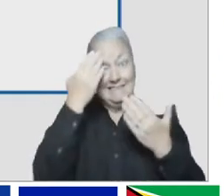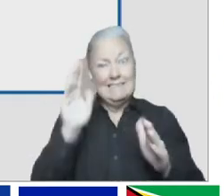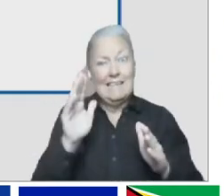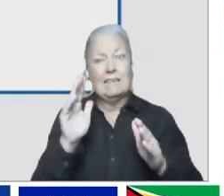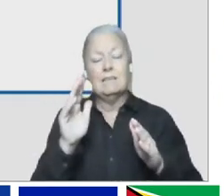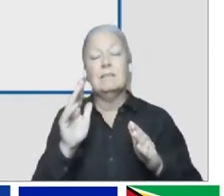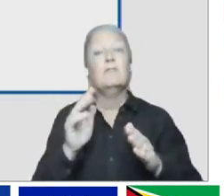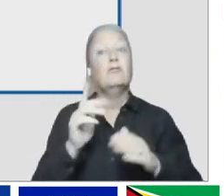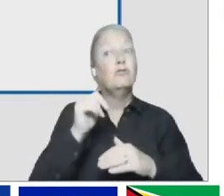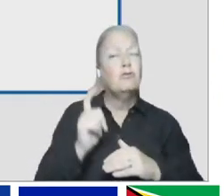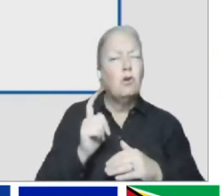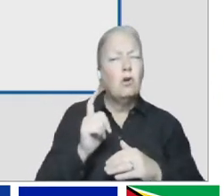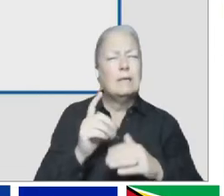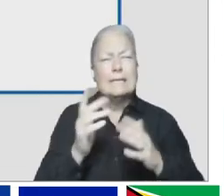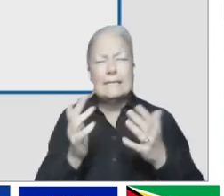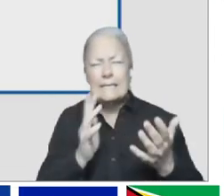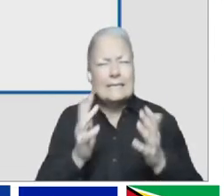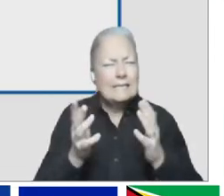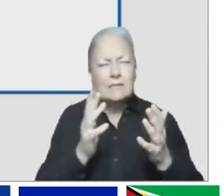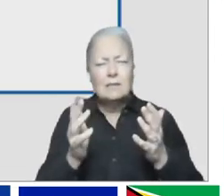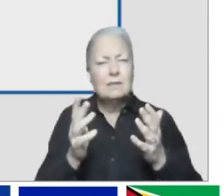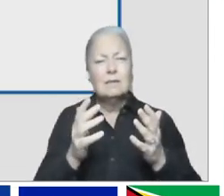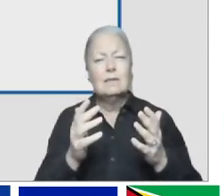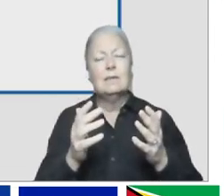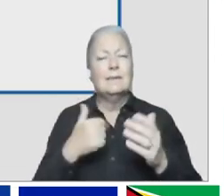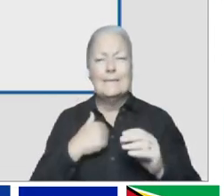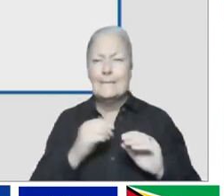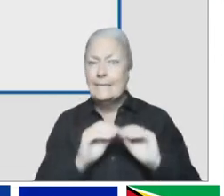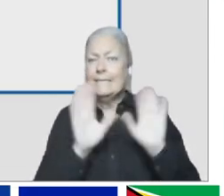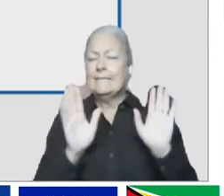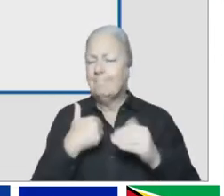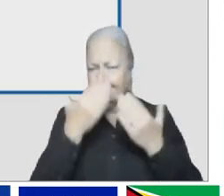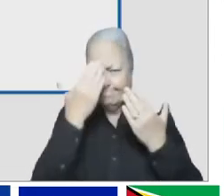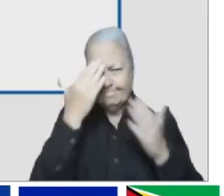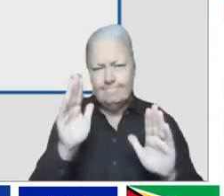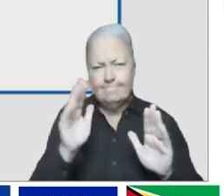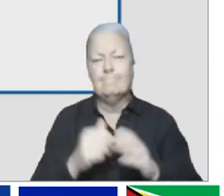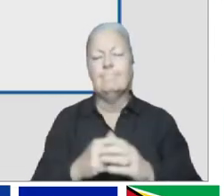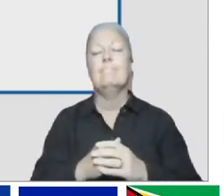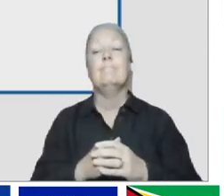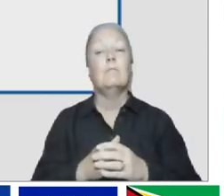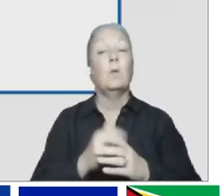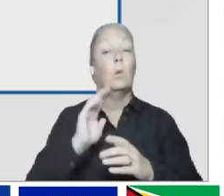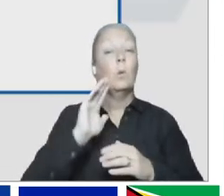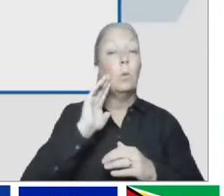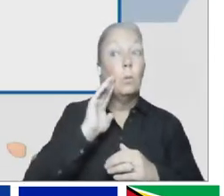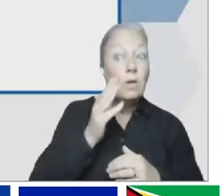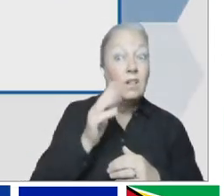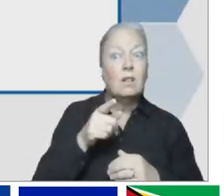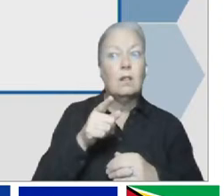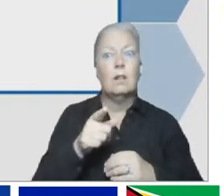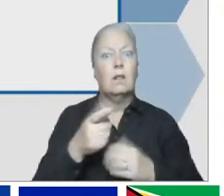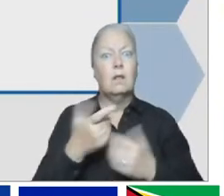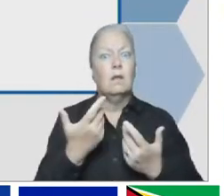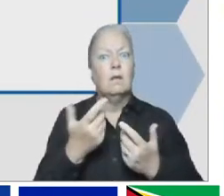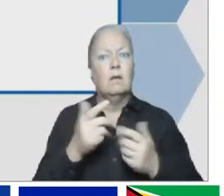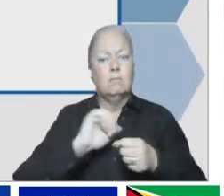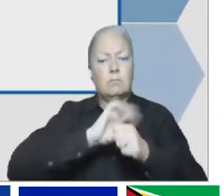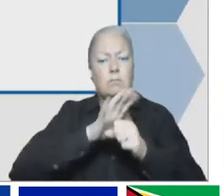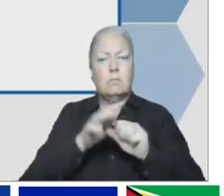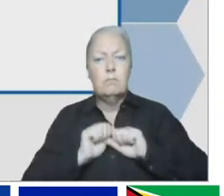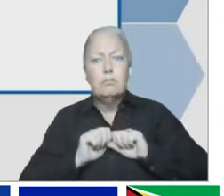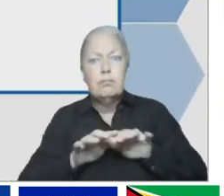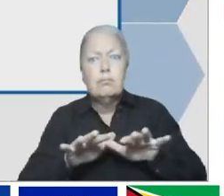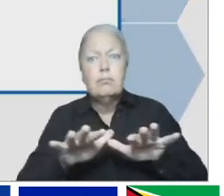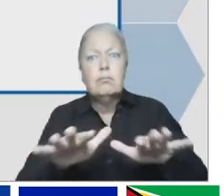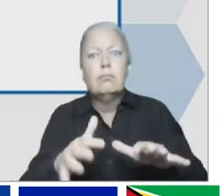we could be infected, that there were people that were asymptomatic, and when